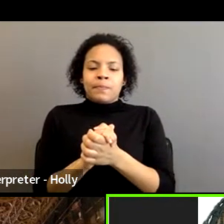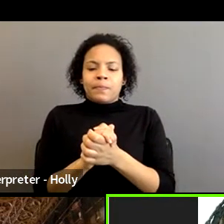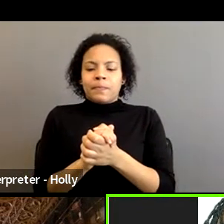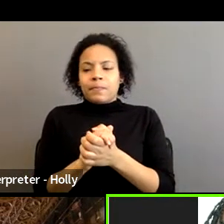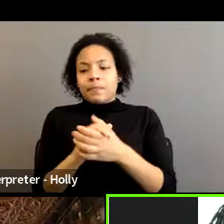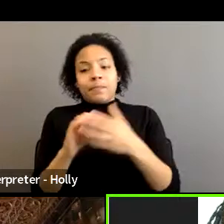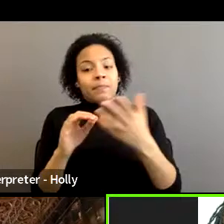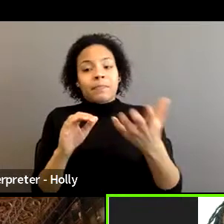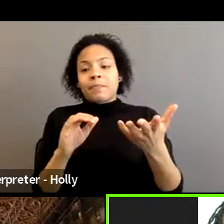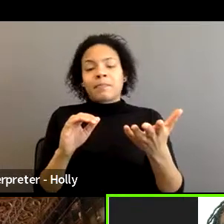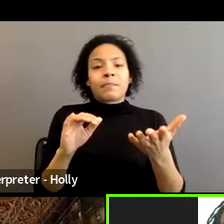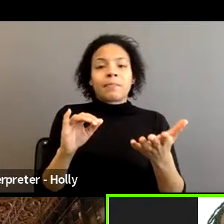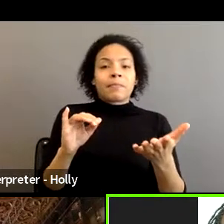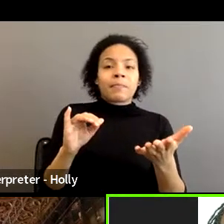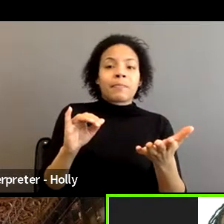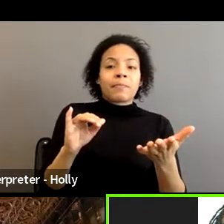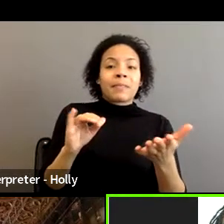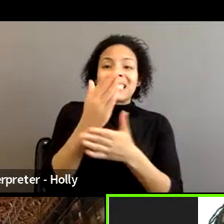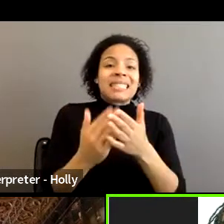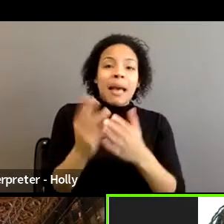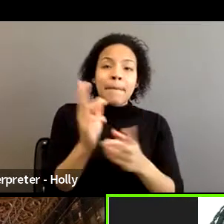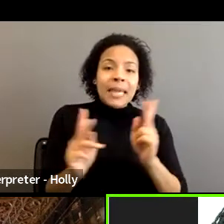paths and journeys in life are not necessarily